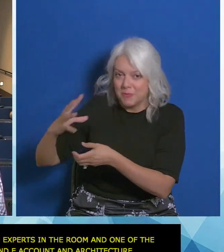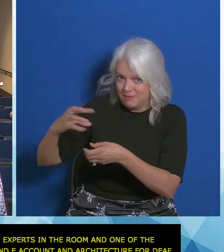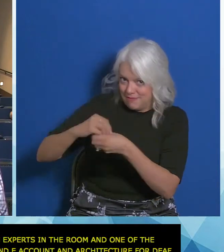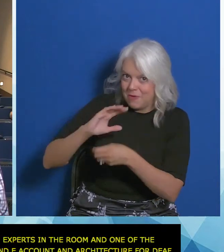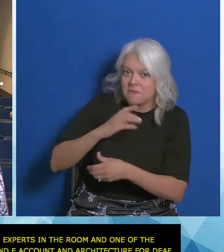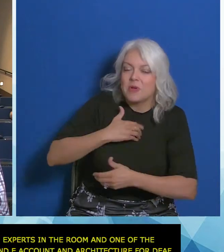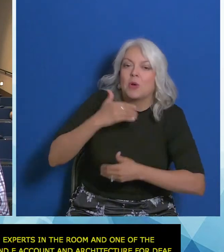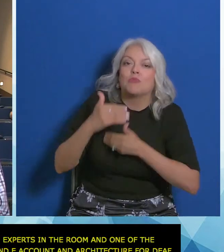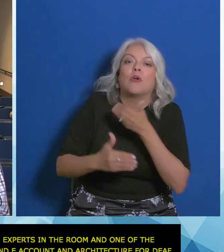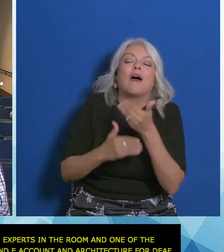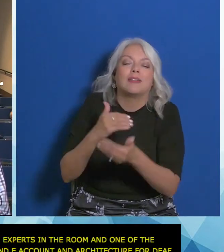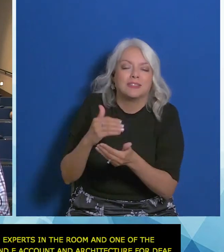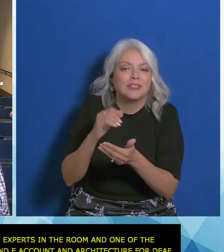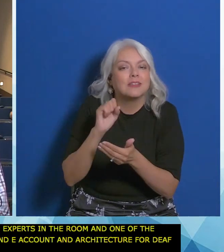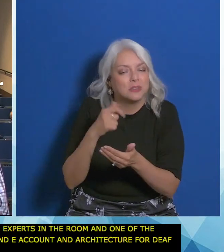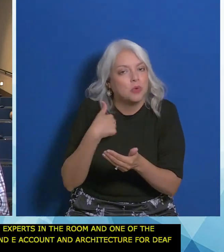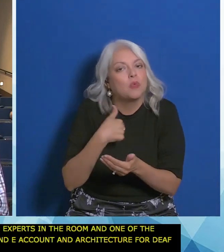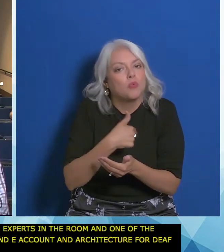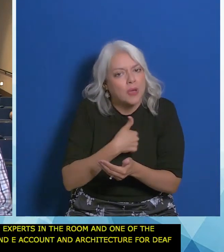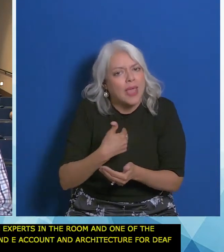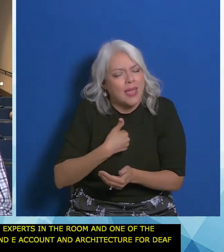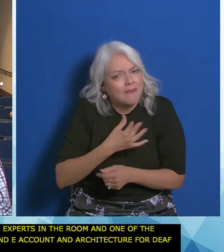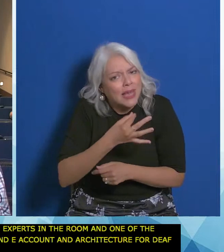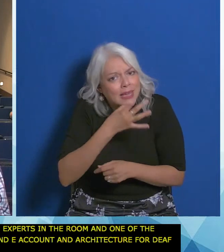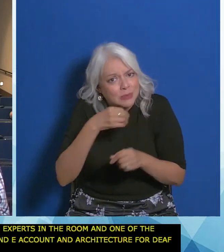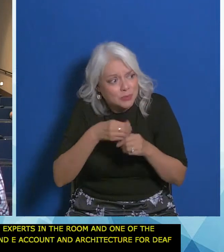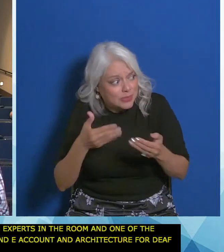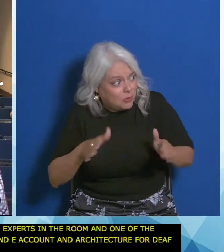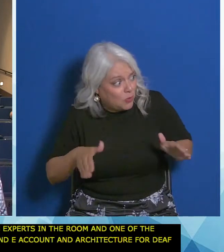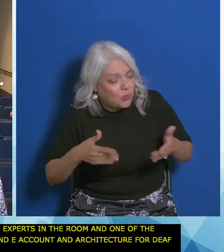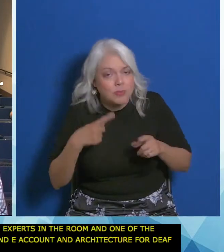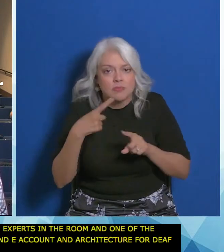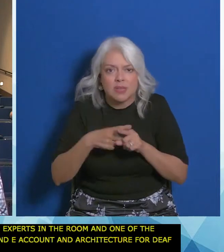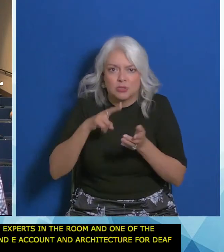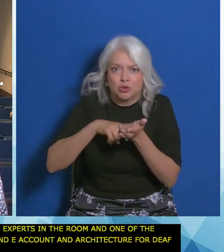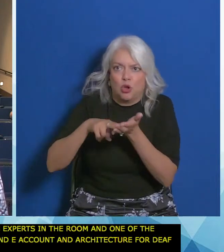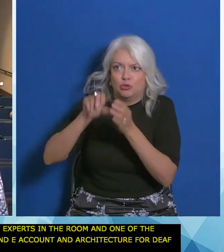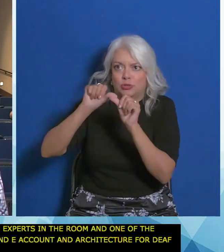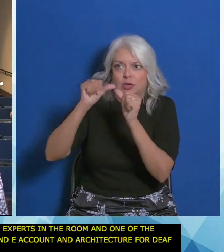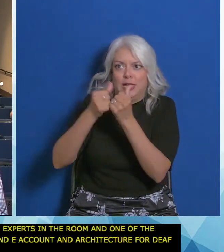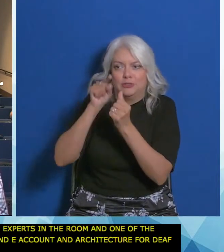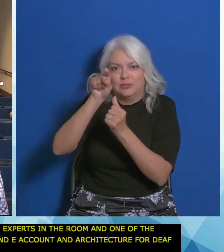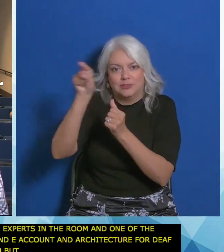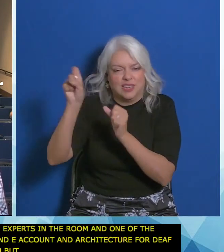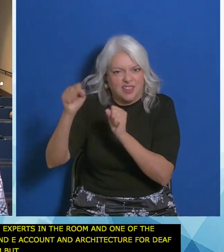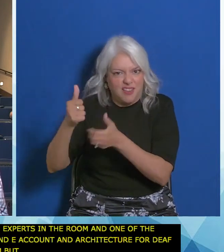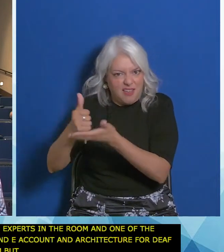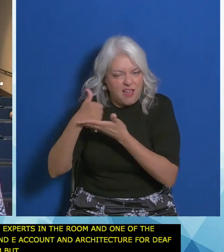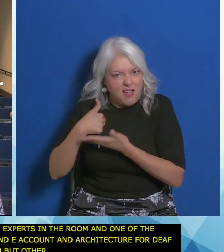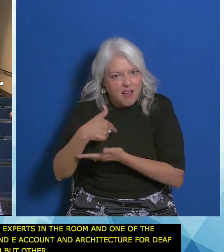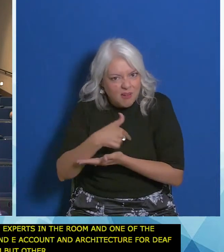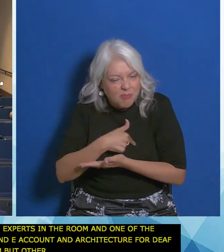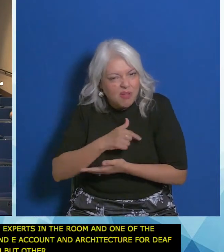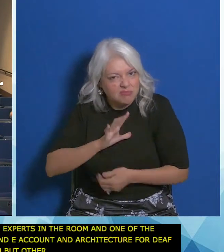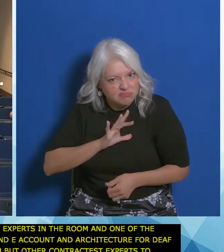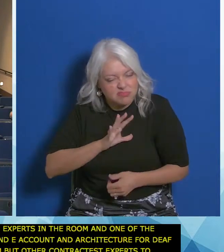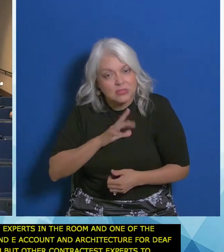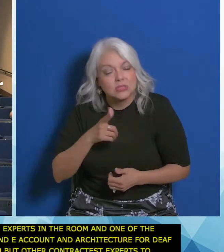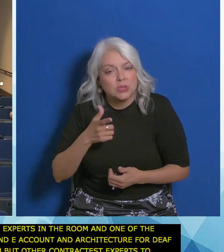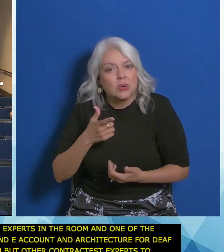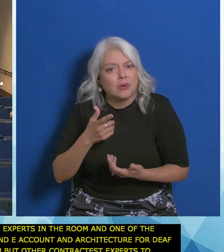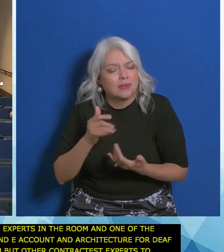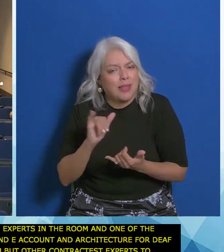process. So we have not only experts in the room, but also other contracted experts to help us. But as stated, it really